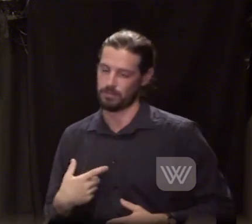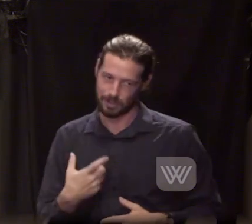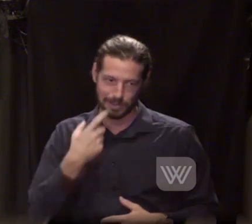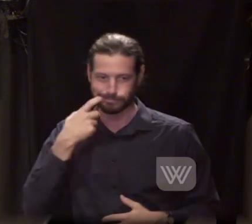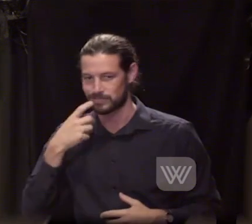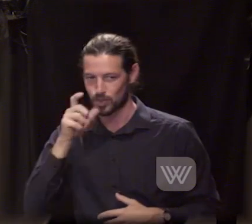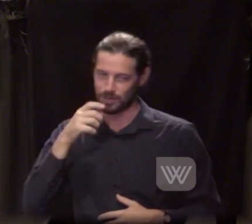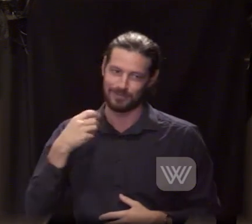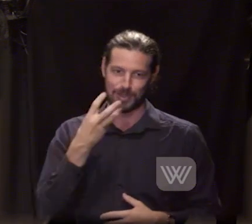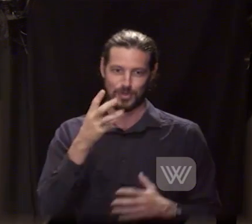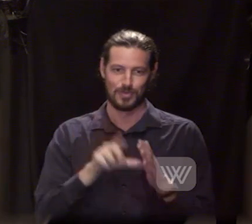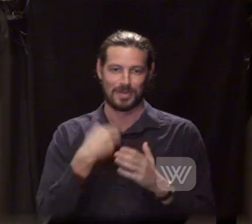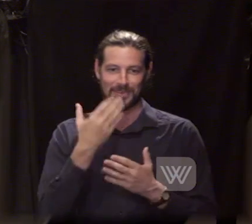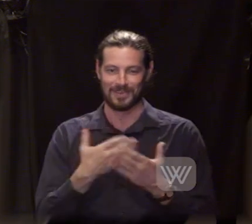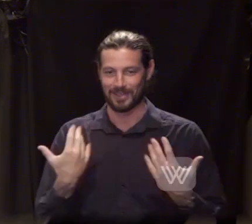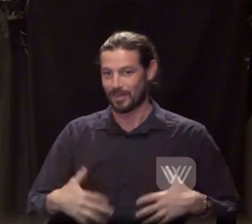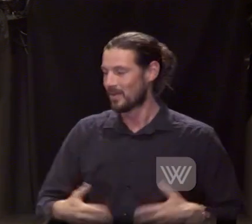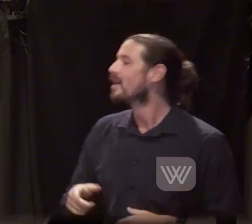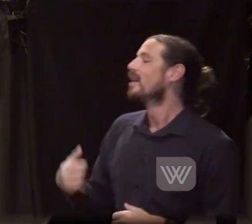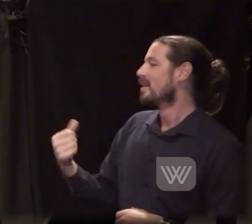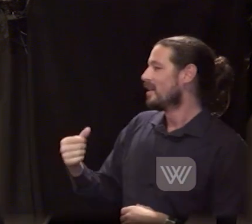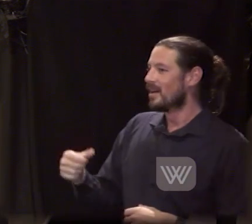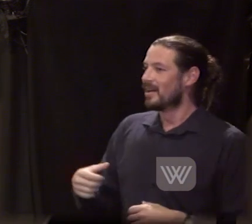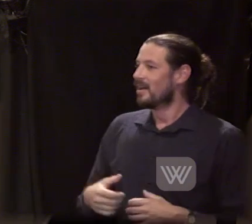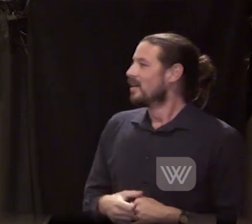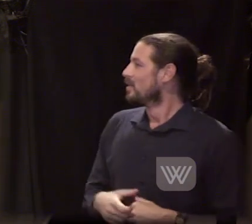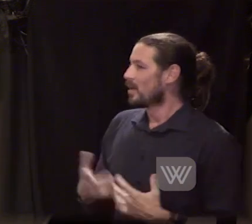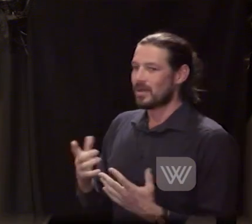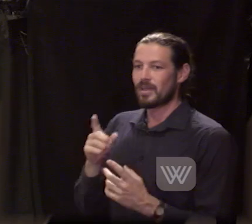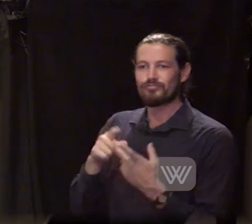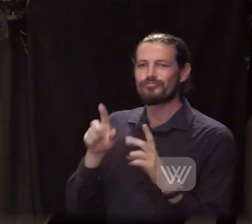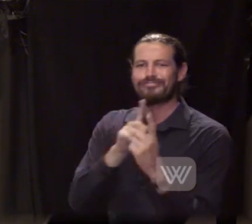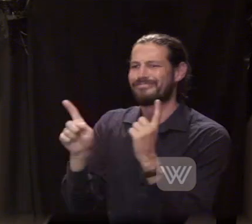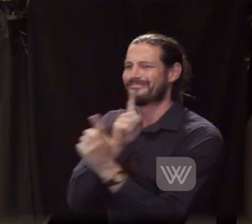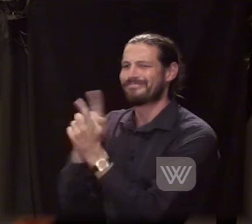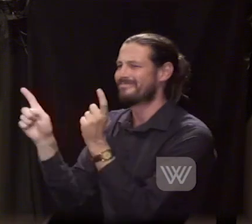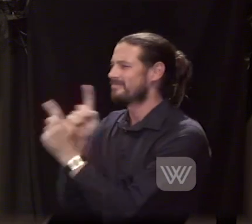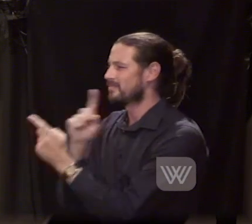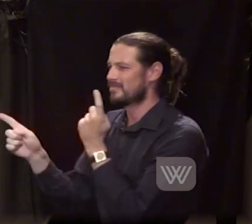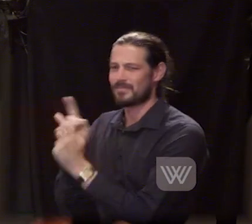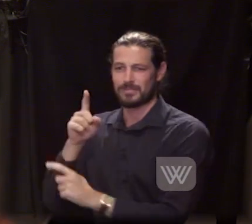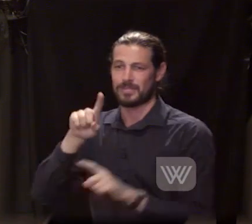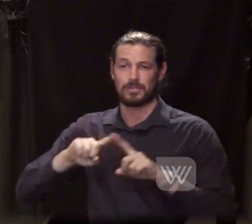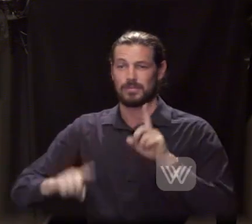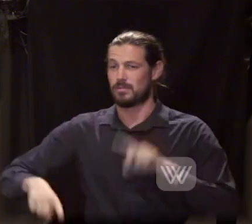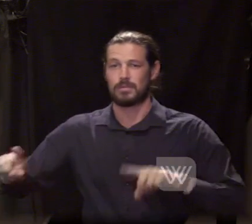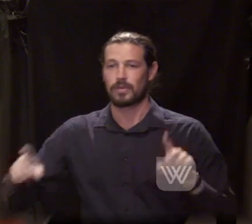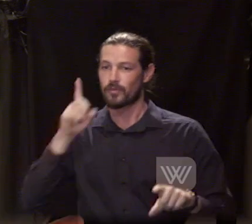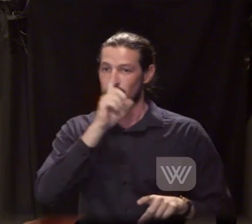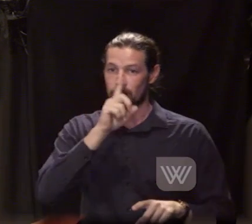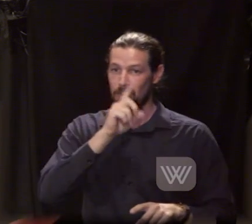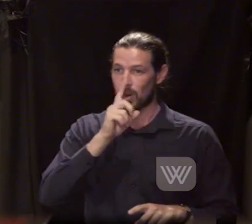more. Yeah. You meet down at the refrigerator 3 times a day for coffee. You have all these different roles